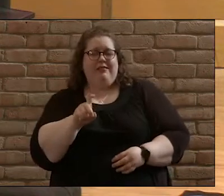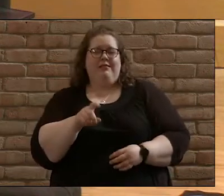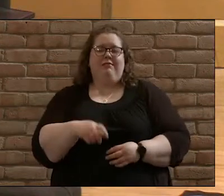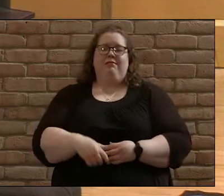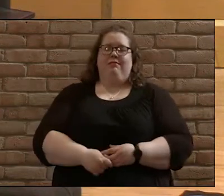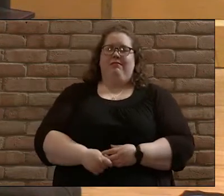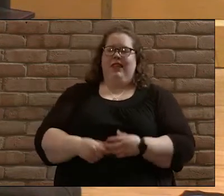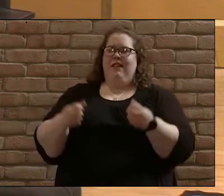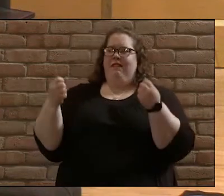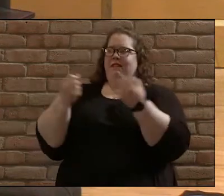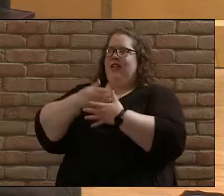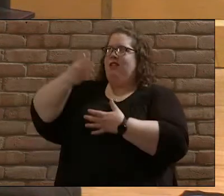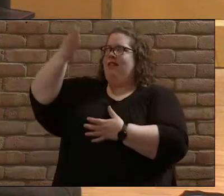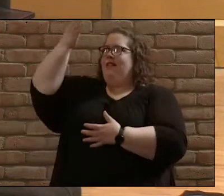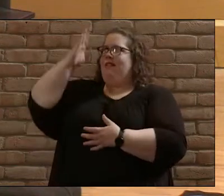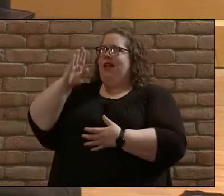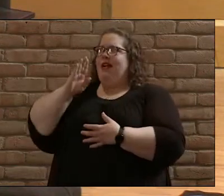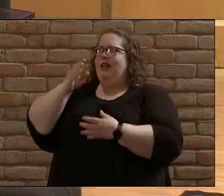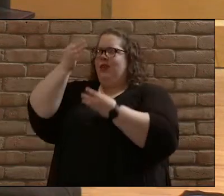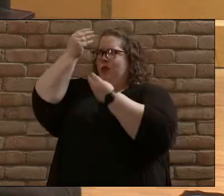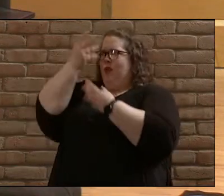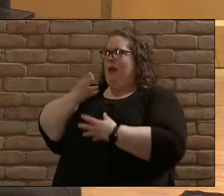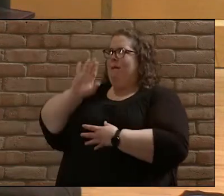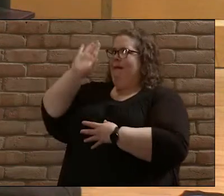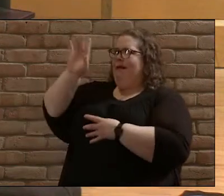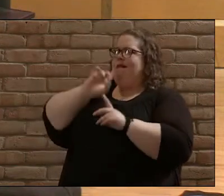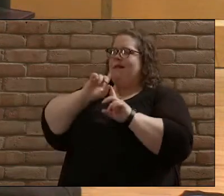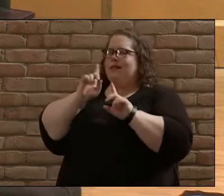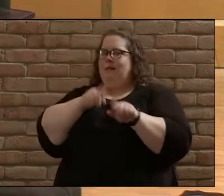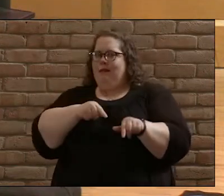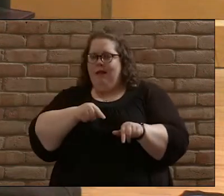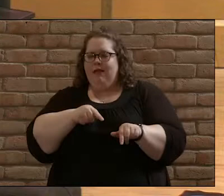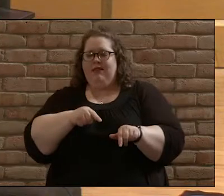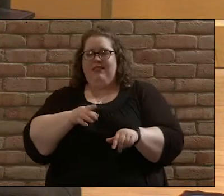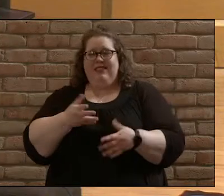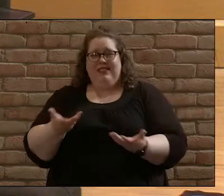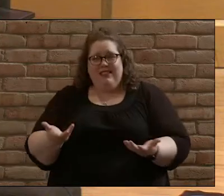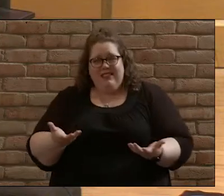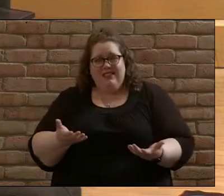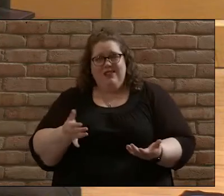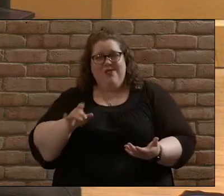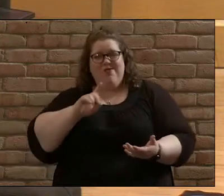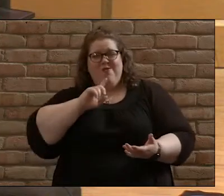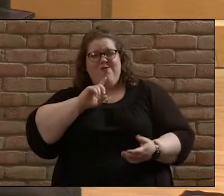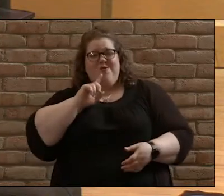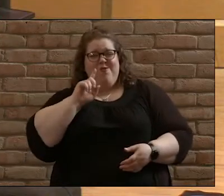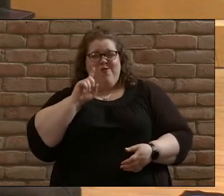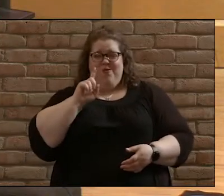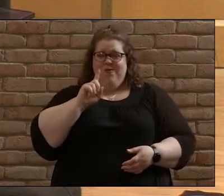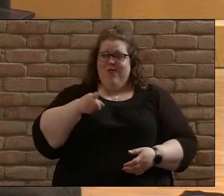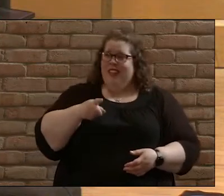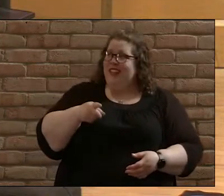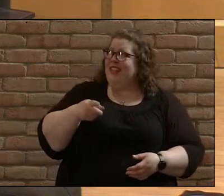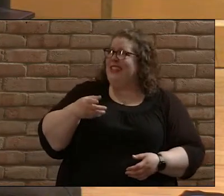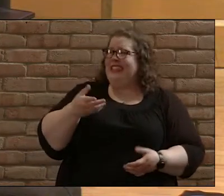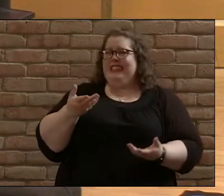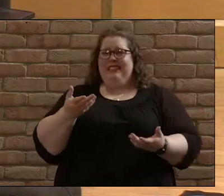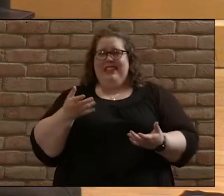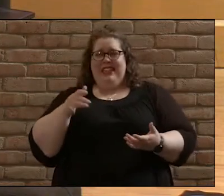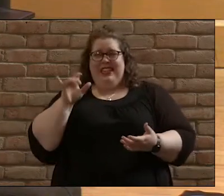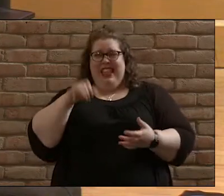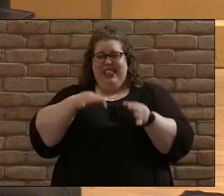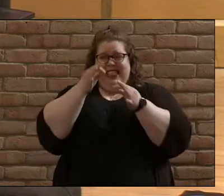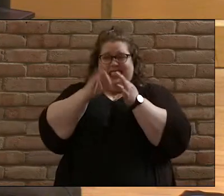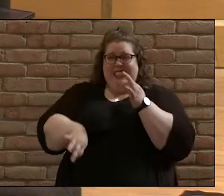Fear God and obey his commands? Can it really be that